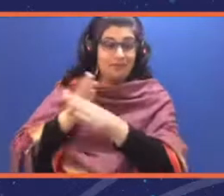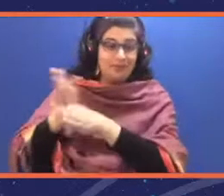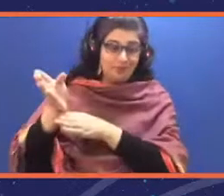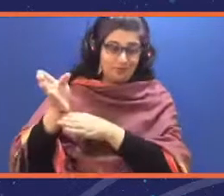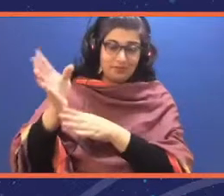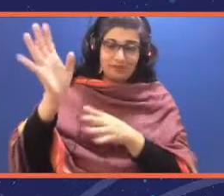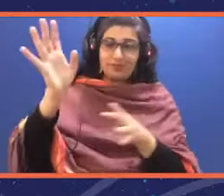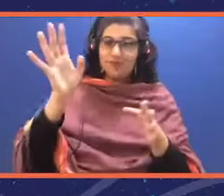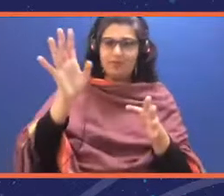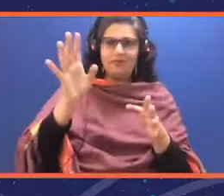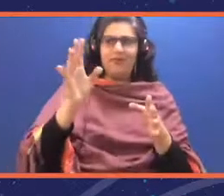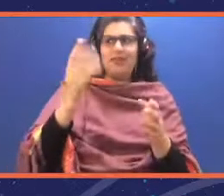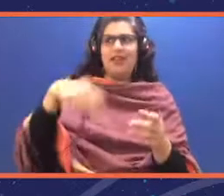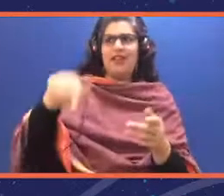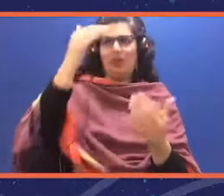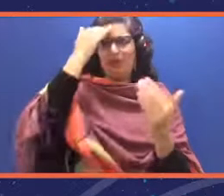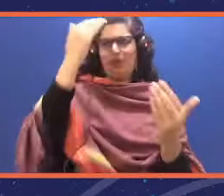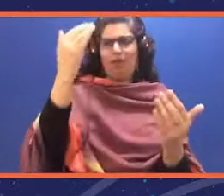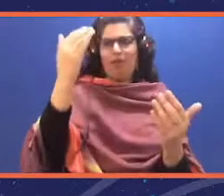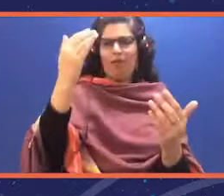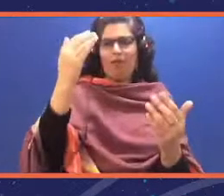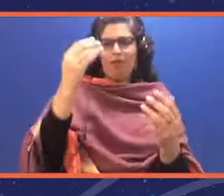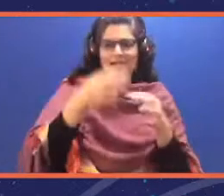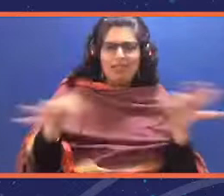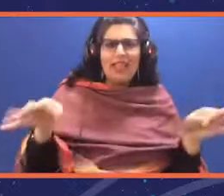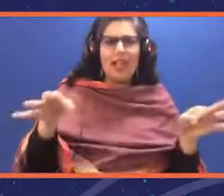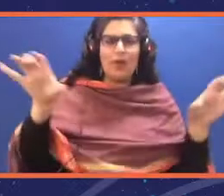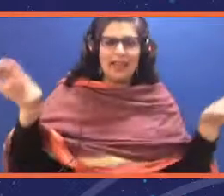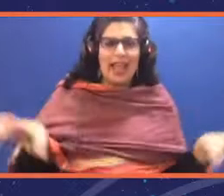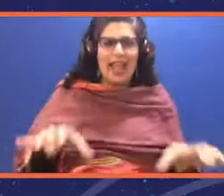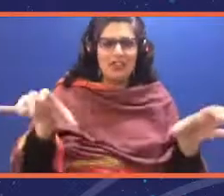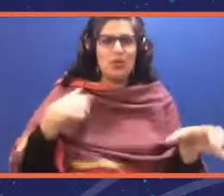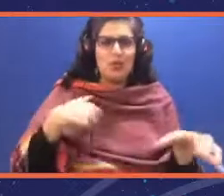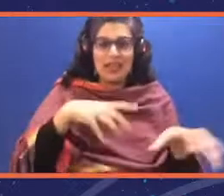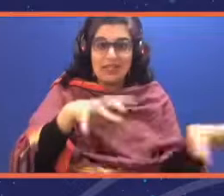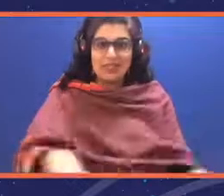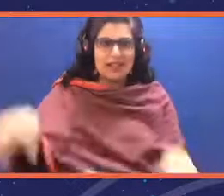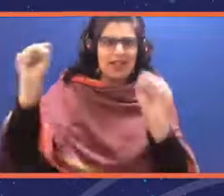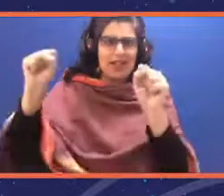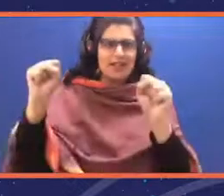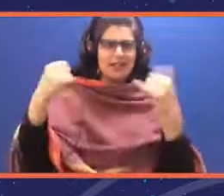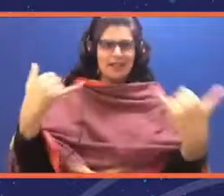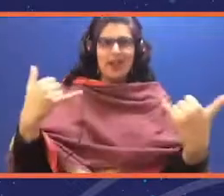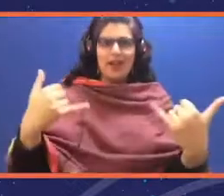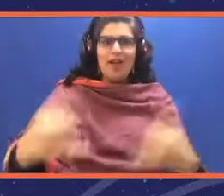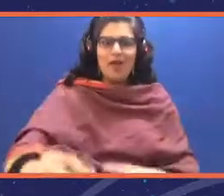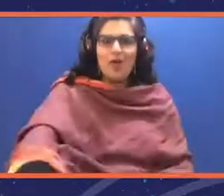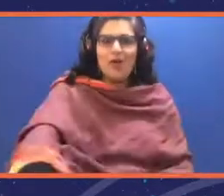actions that we need to take in this movement. Next slide.